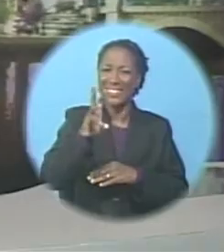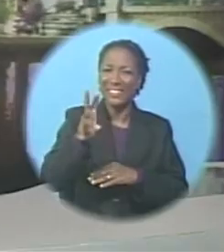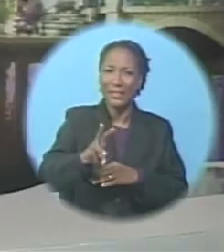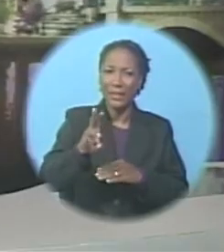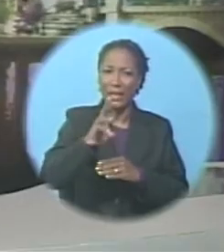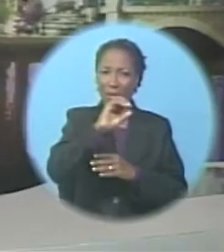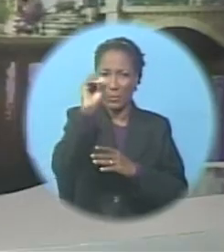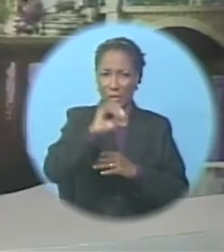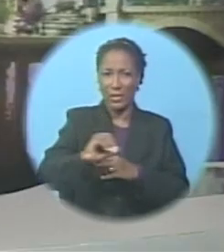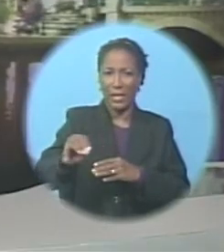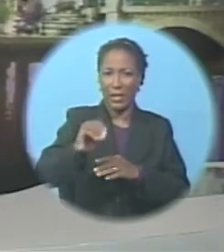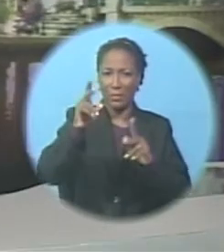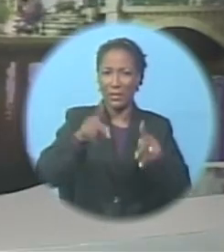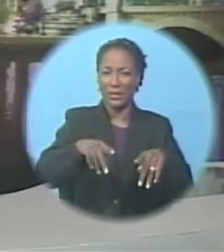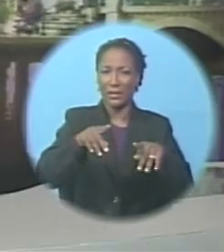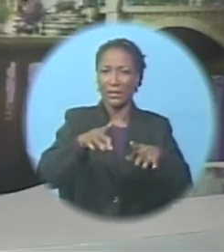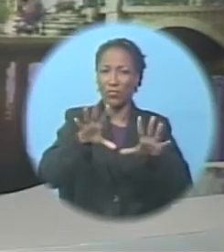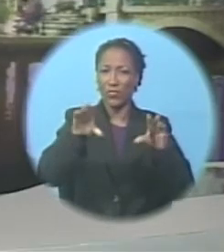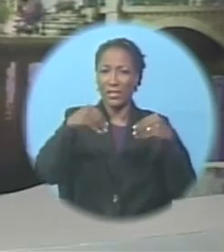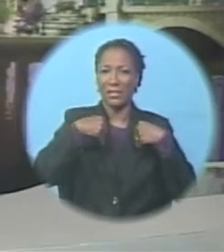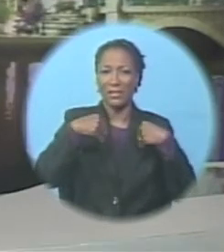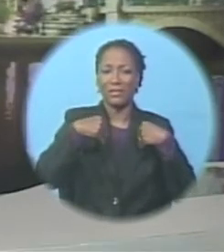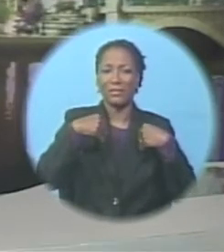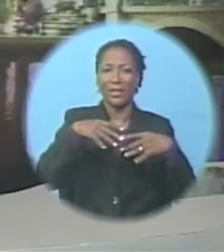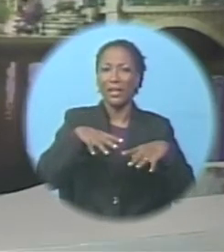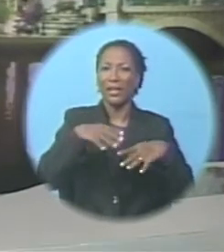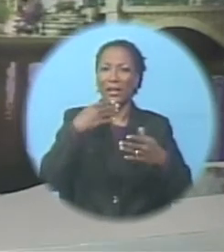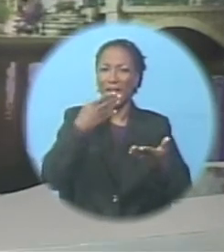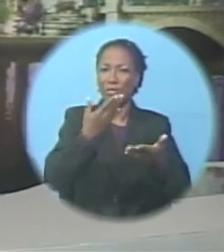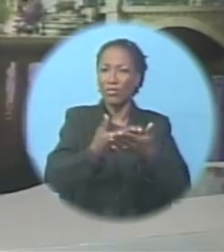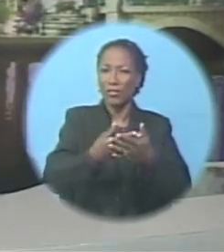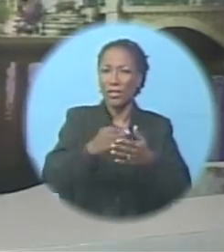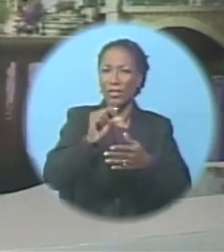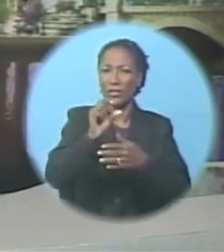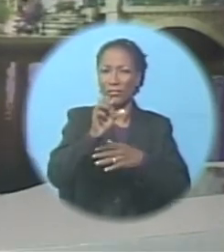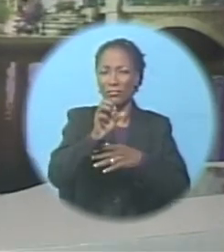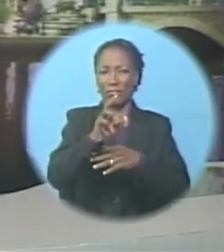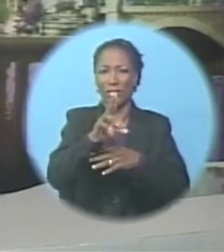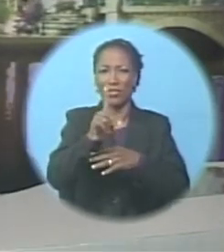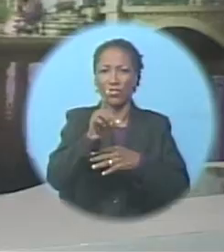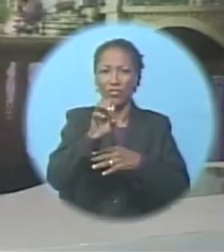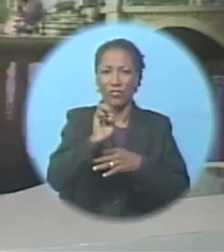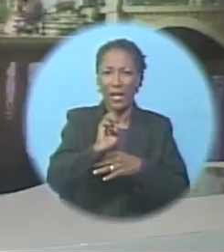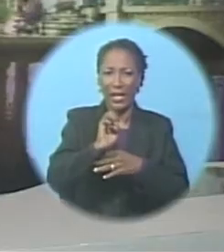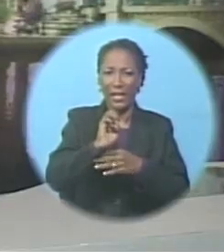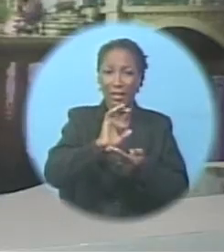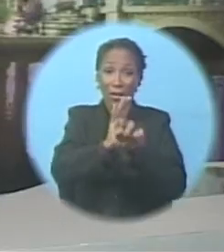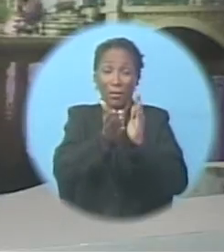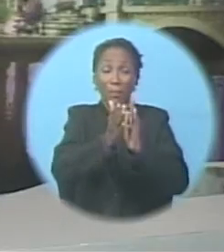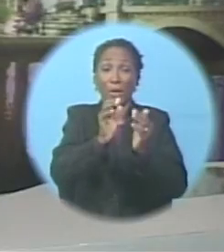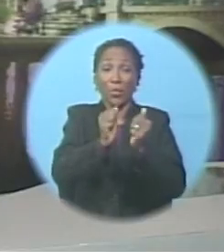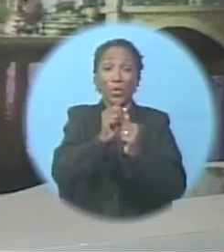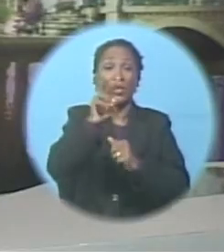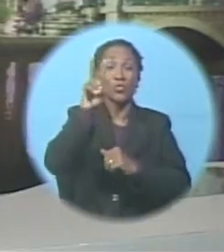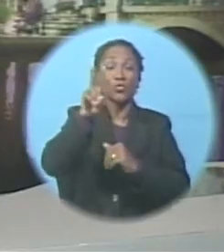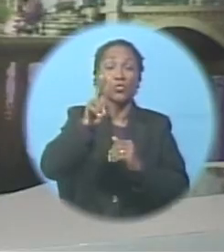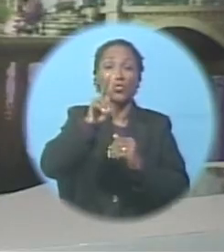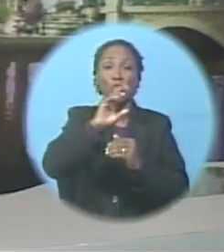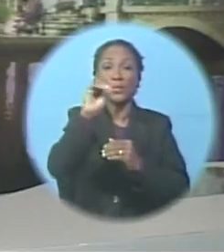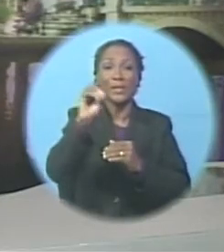achieved acceptable scores of grades 1 to 3. This reflects a 2 percentage point decrease in comparison to last year,